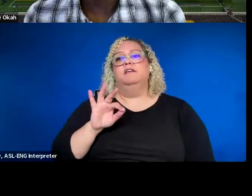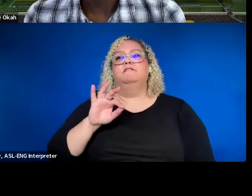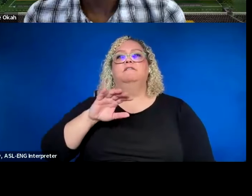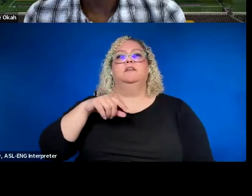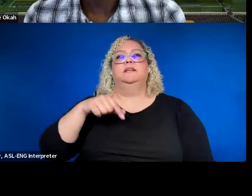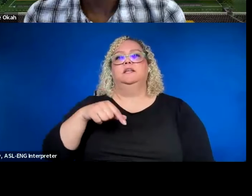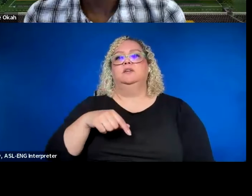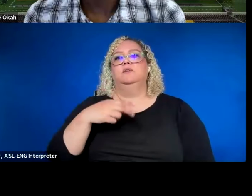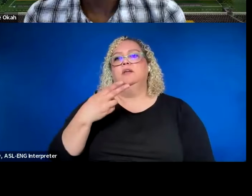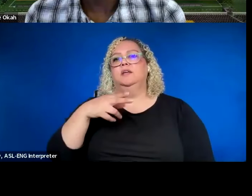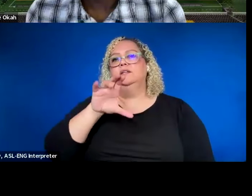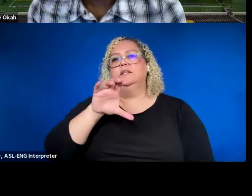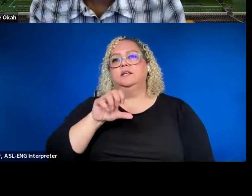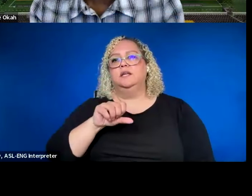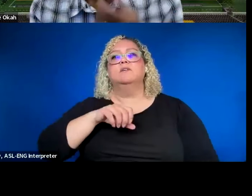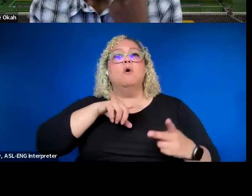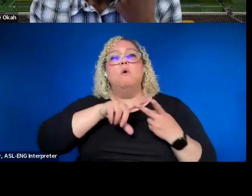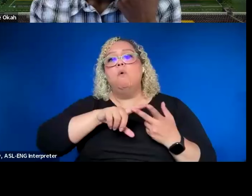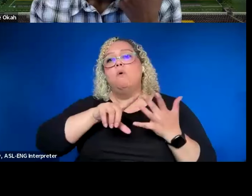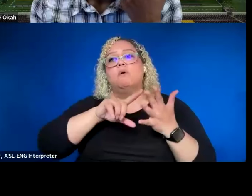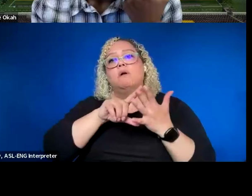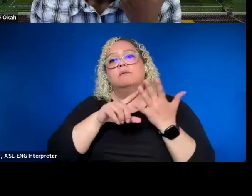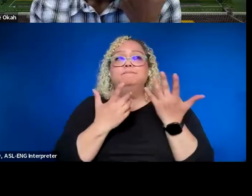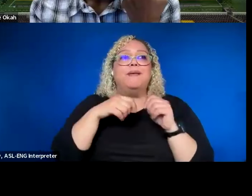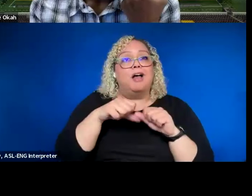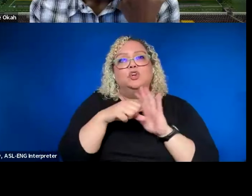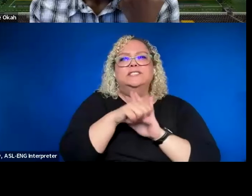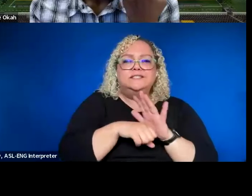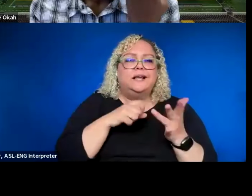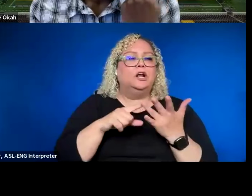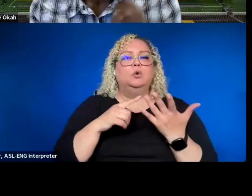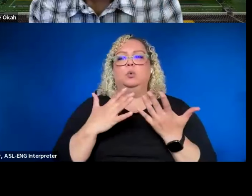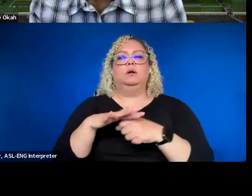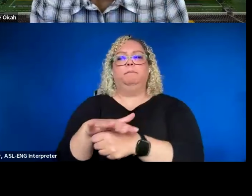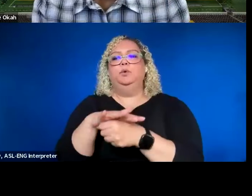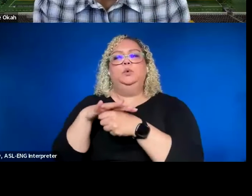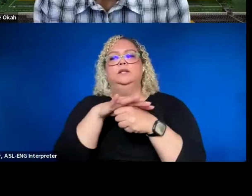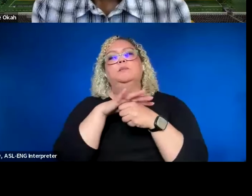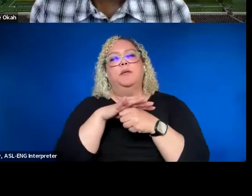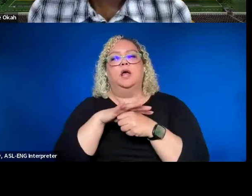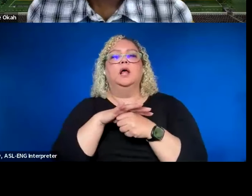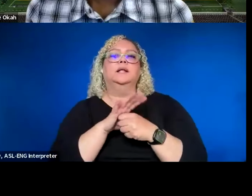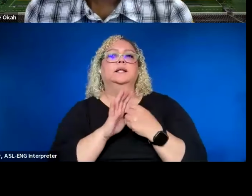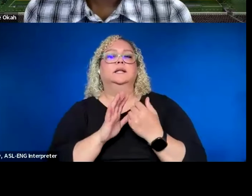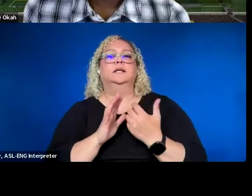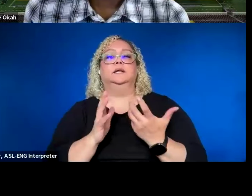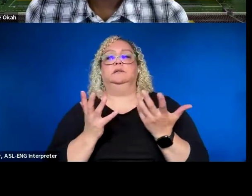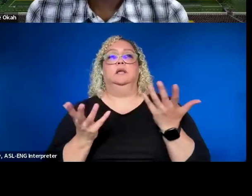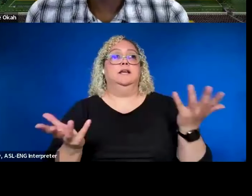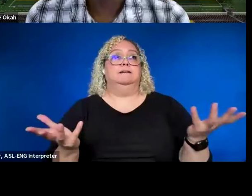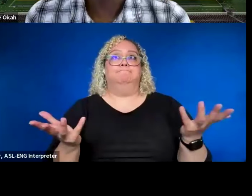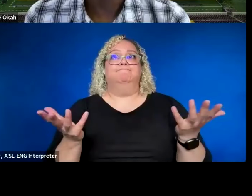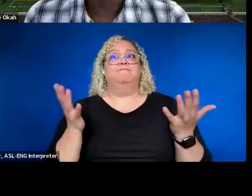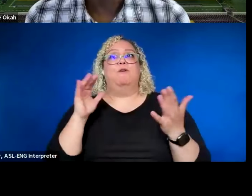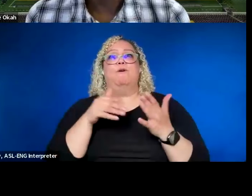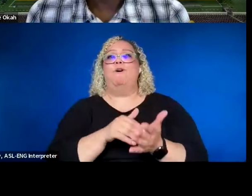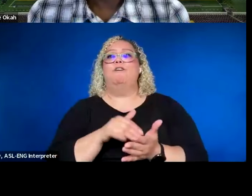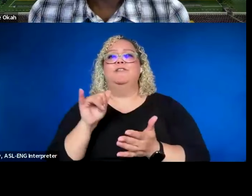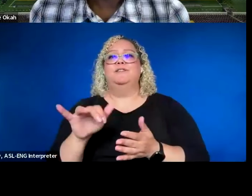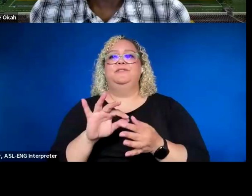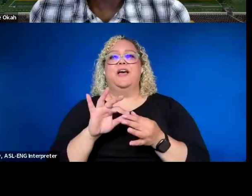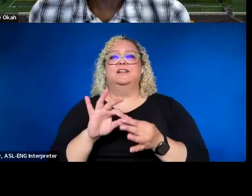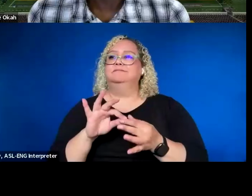state or other municipalities, that kind of relationship is often fragile because institutions are very quick to say, oh,